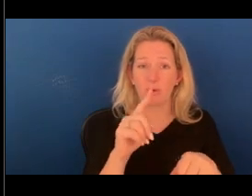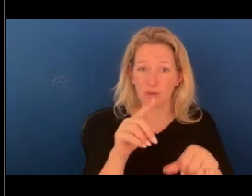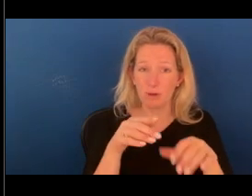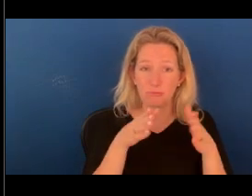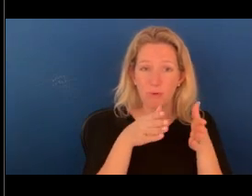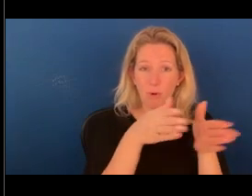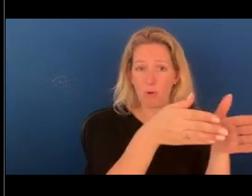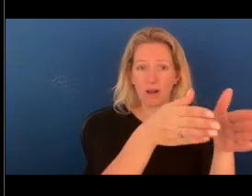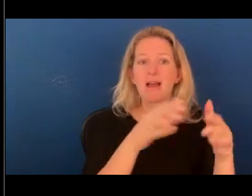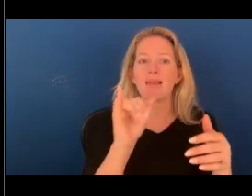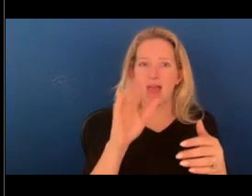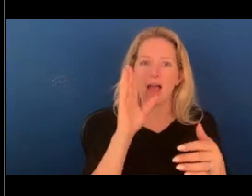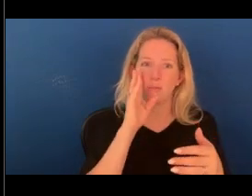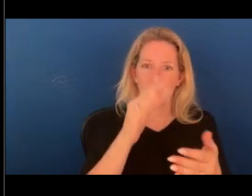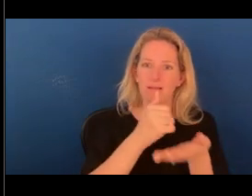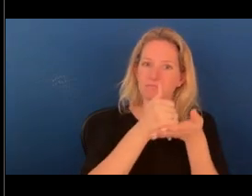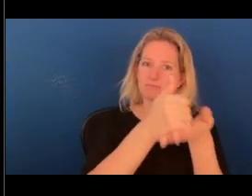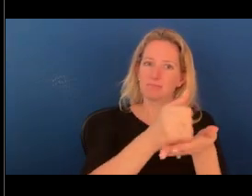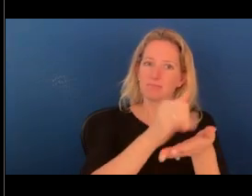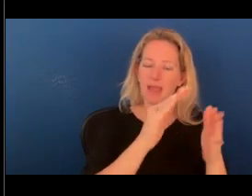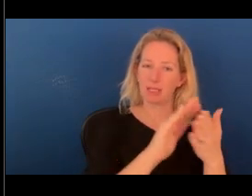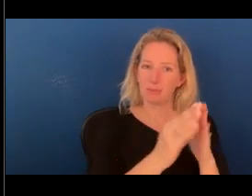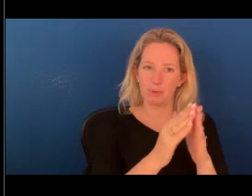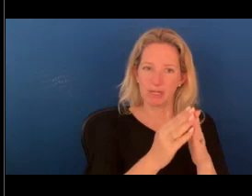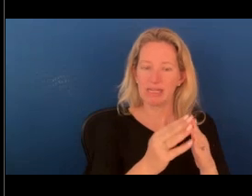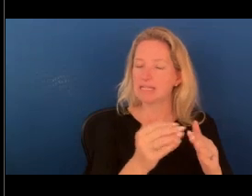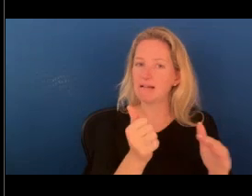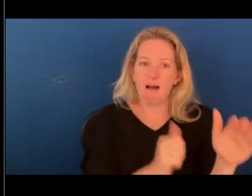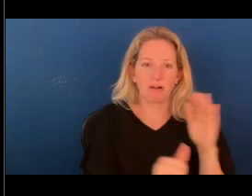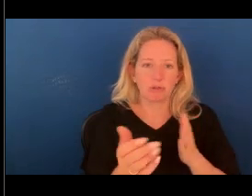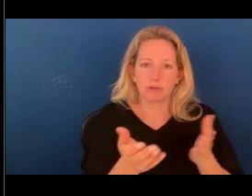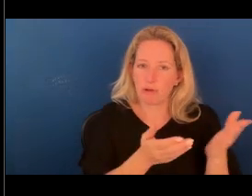an important impact on that community, that underserved community